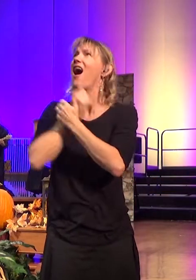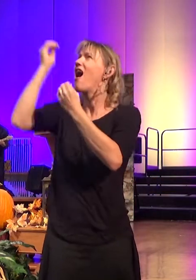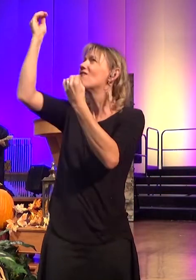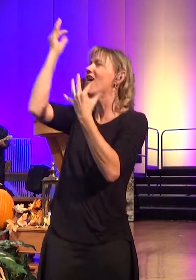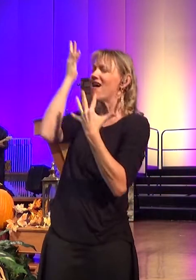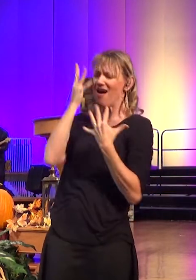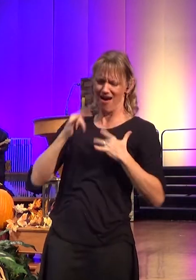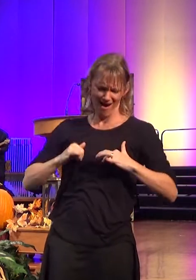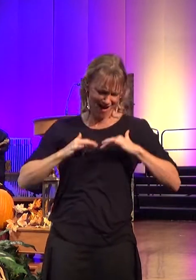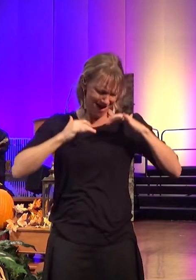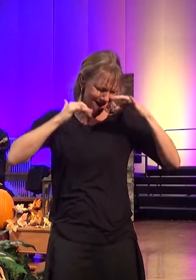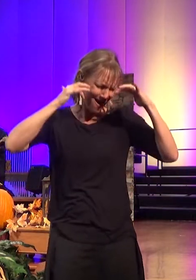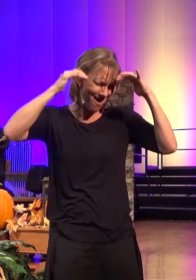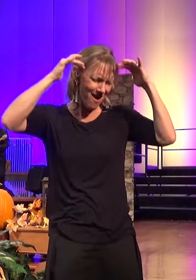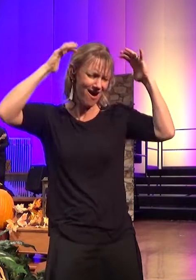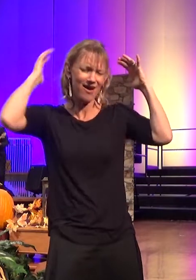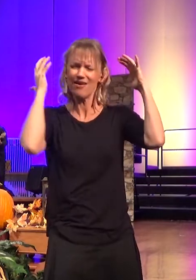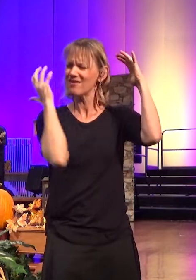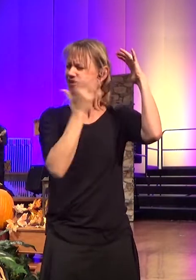Fill me with that